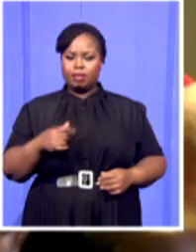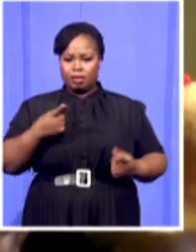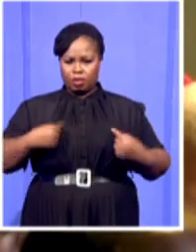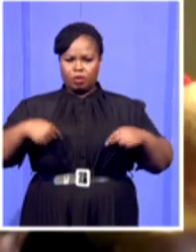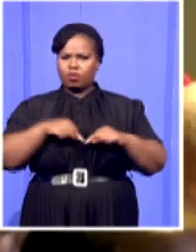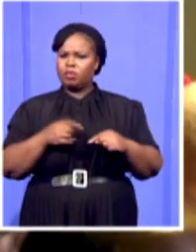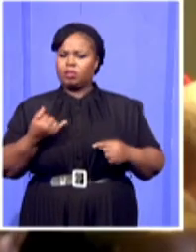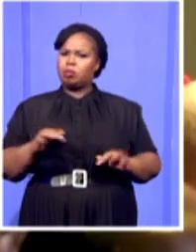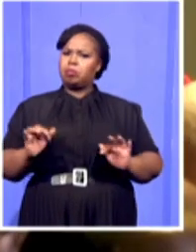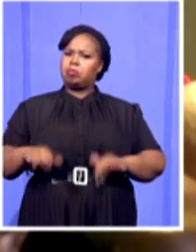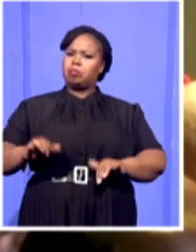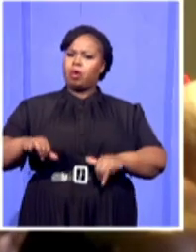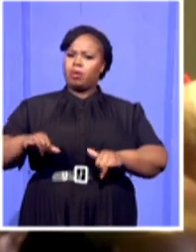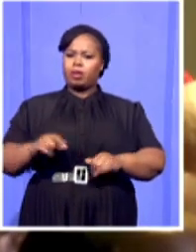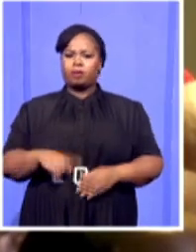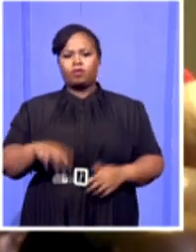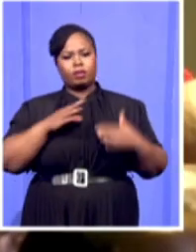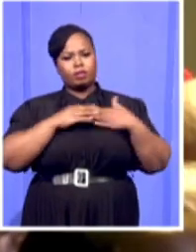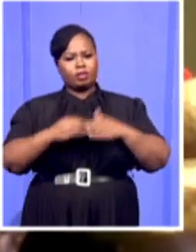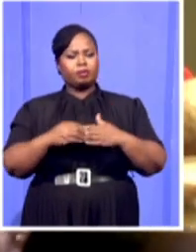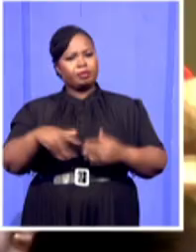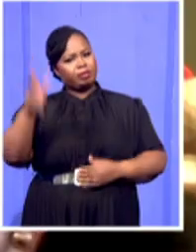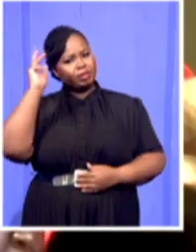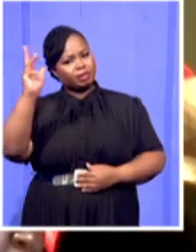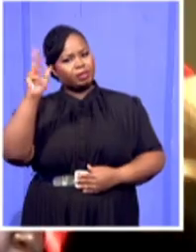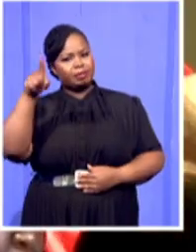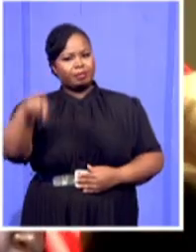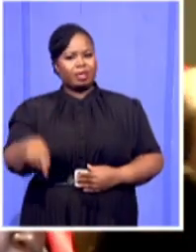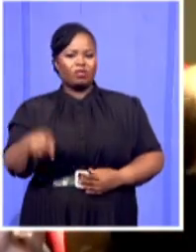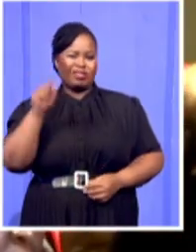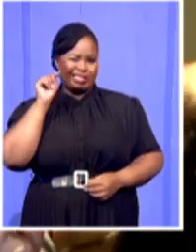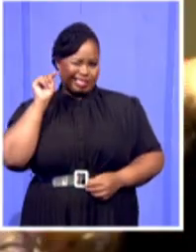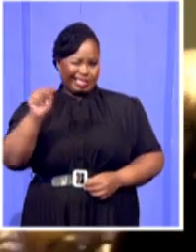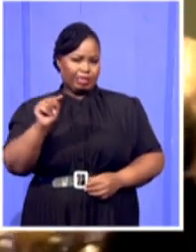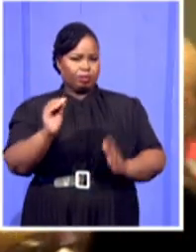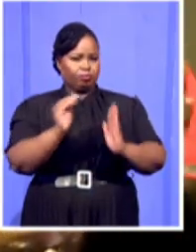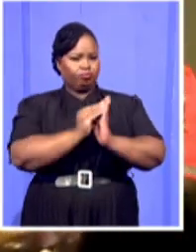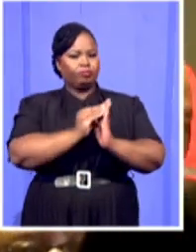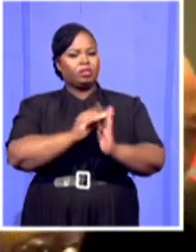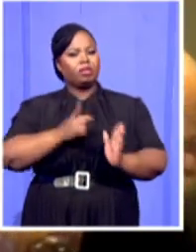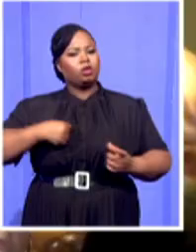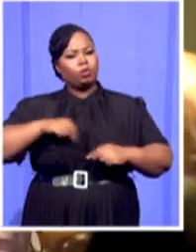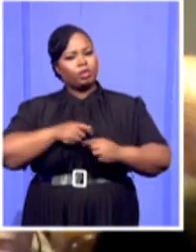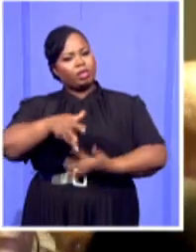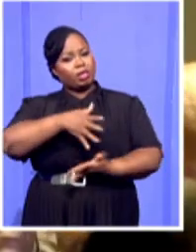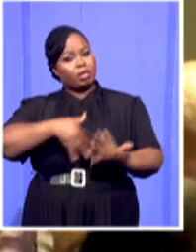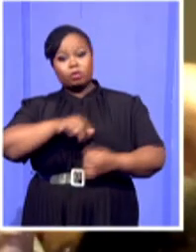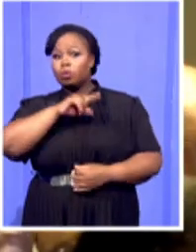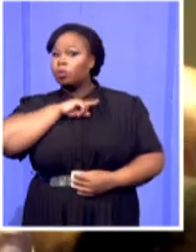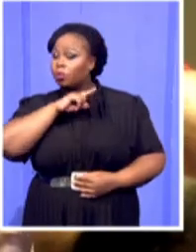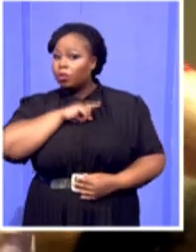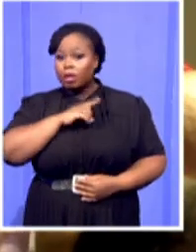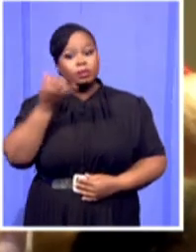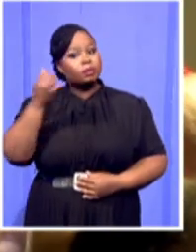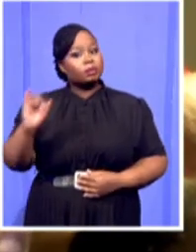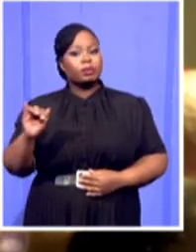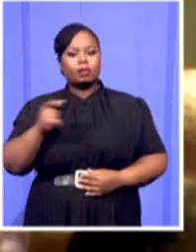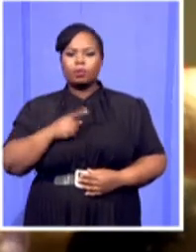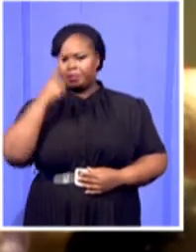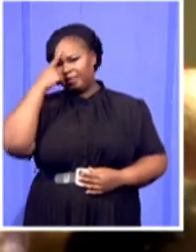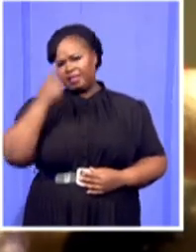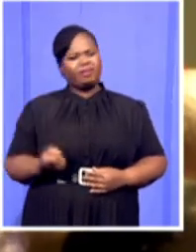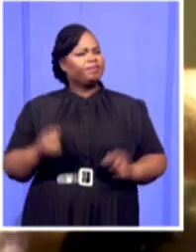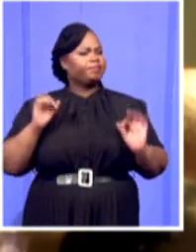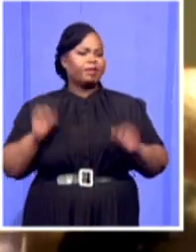still awaiting for the leadership to present on that item so that we can engage, because we still believe that we